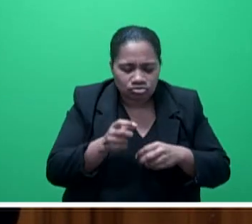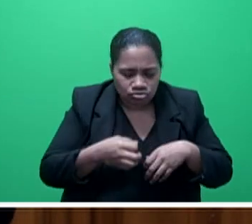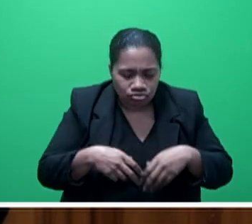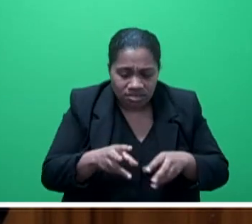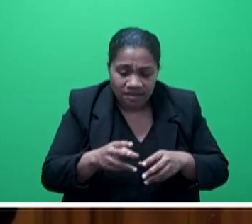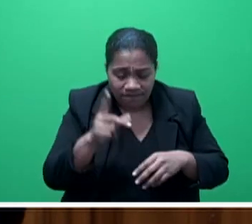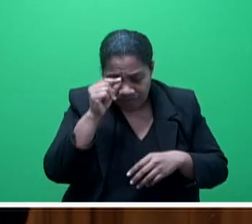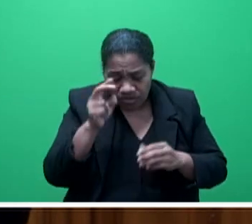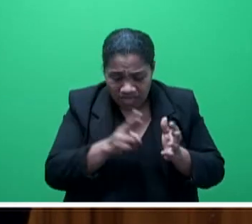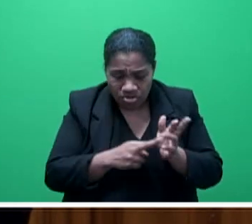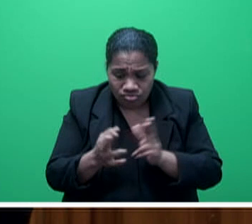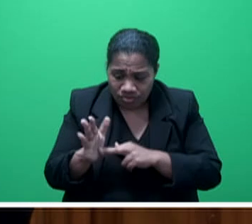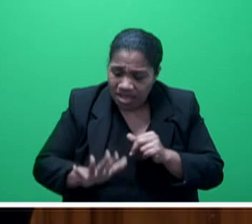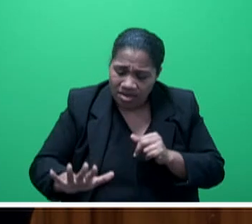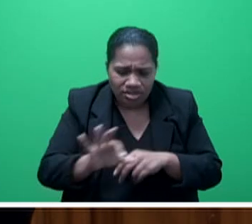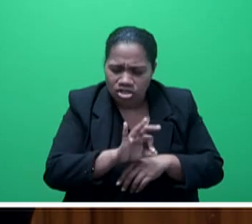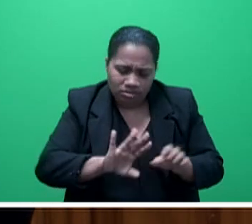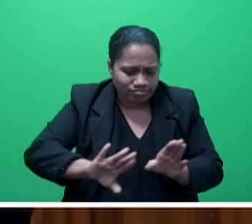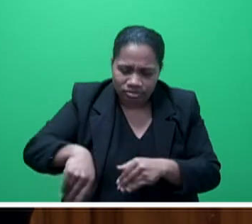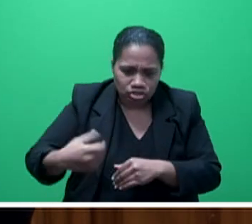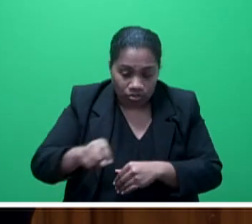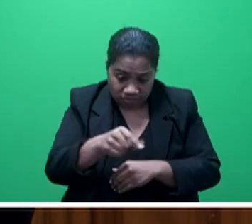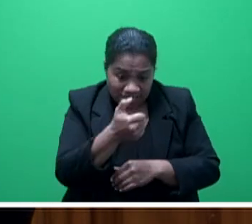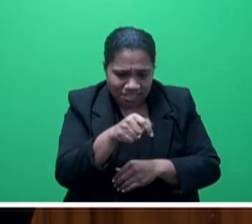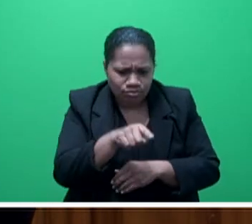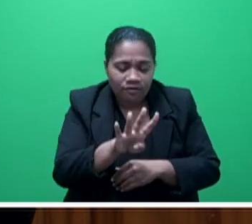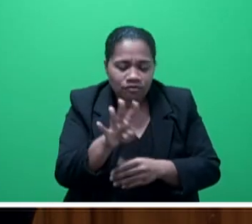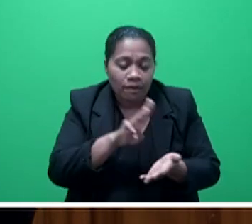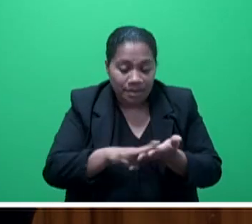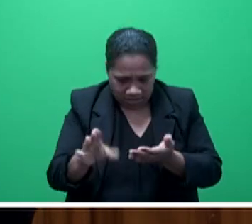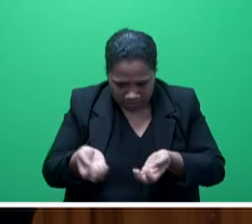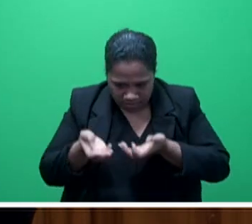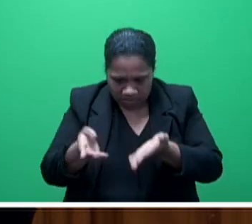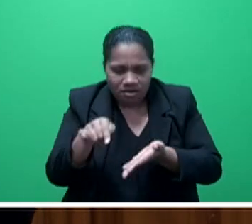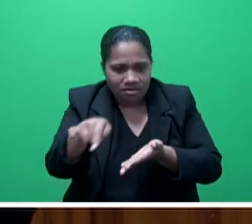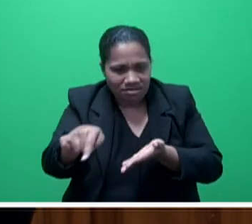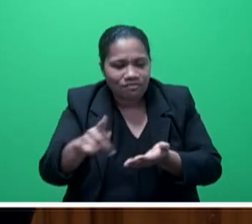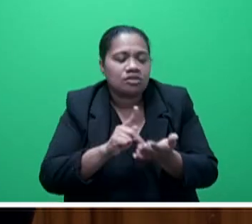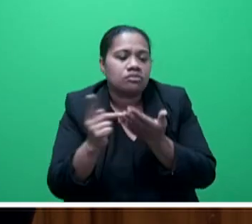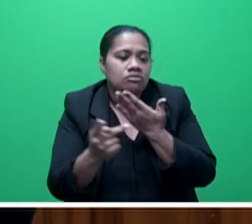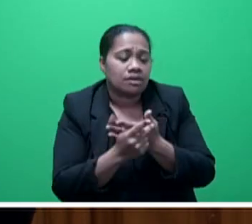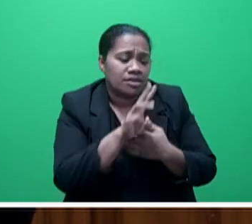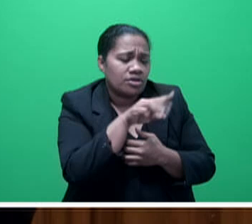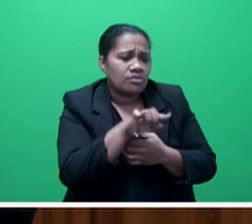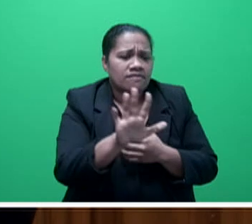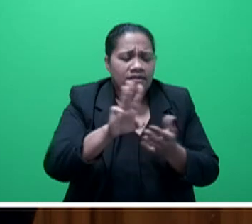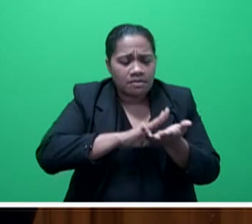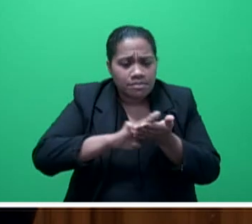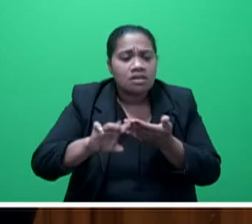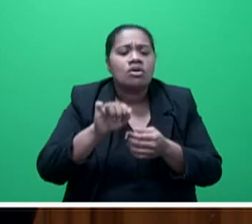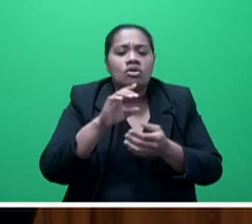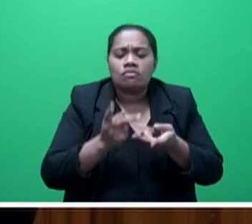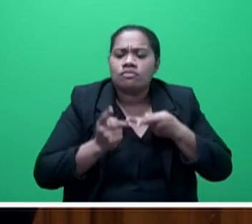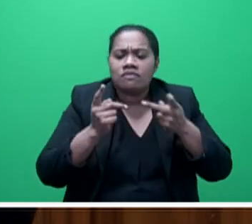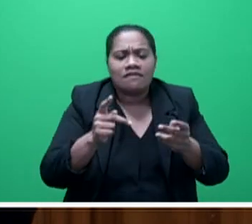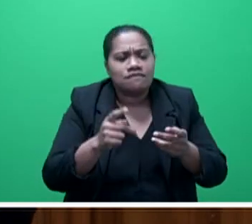behind. 6.4 million has been set aside for the rural water supply program, and 3.5 million is provided for rural water